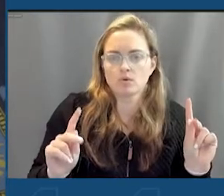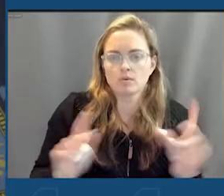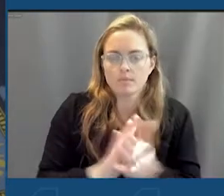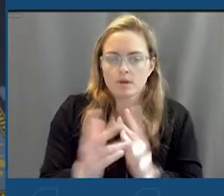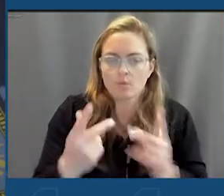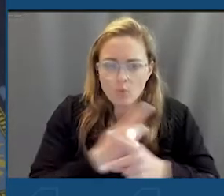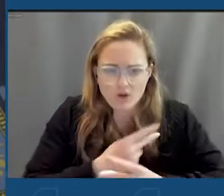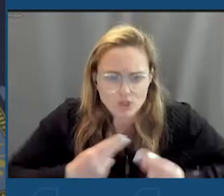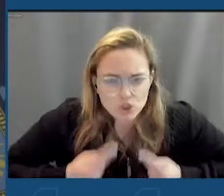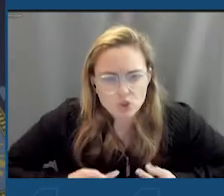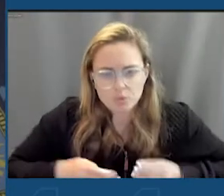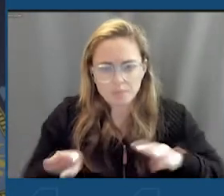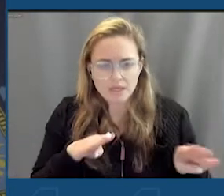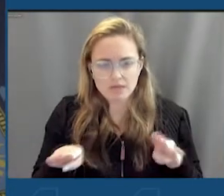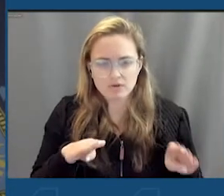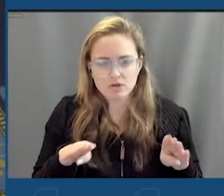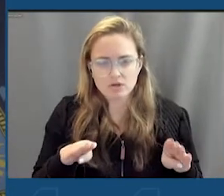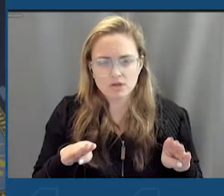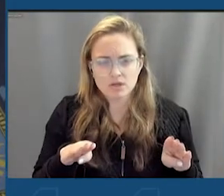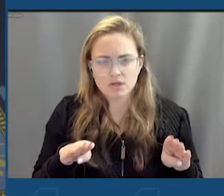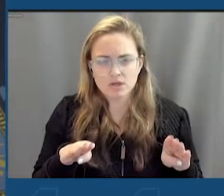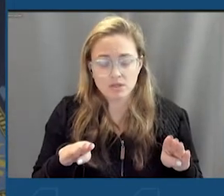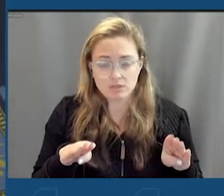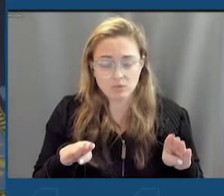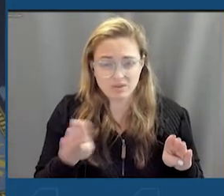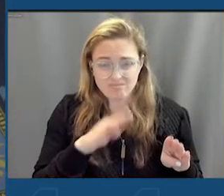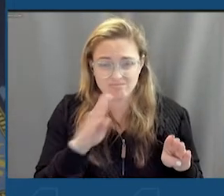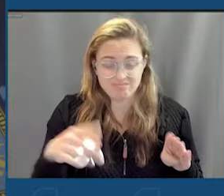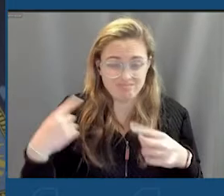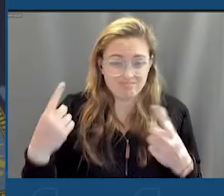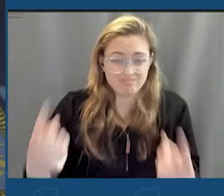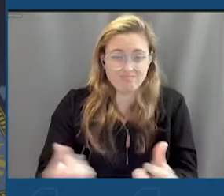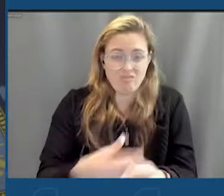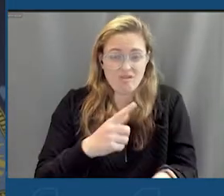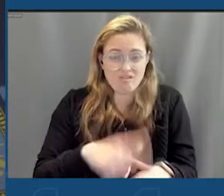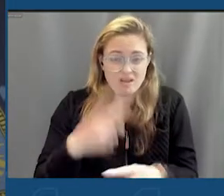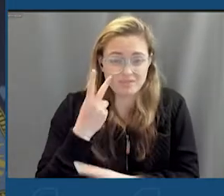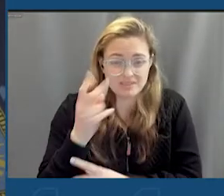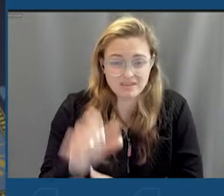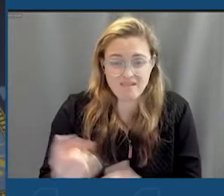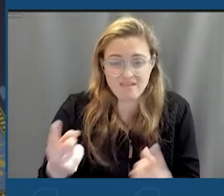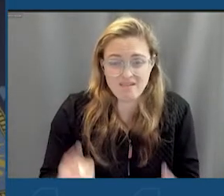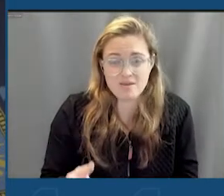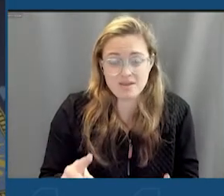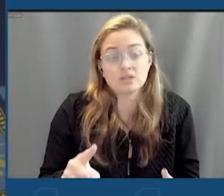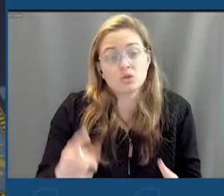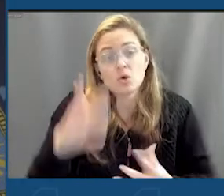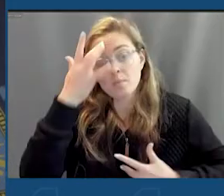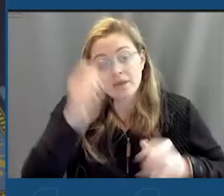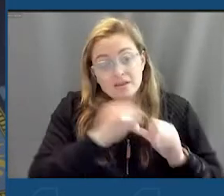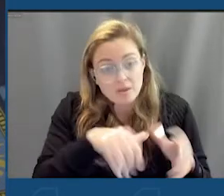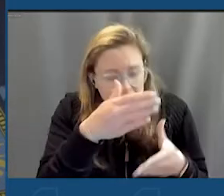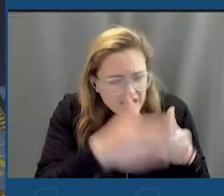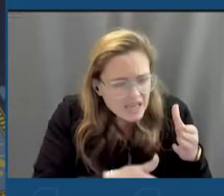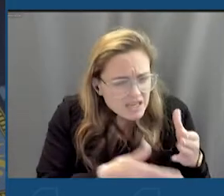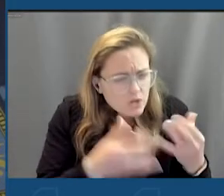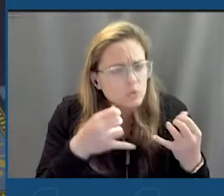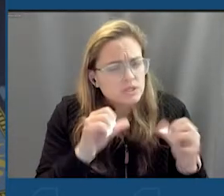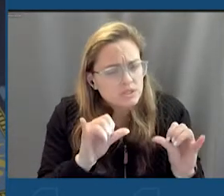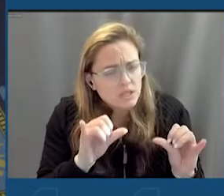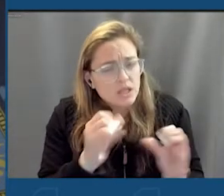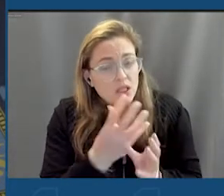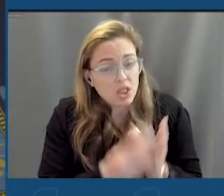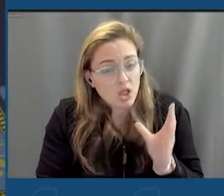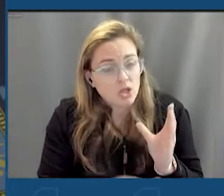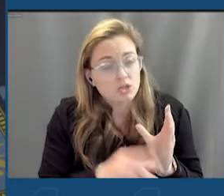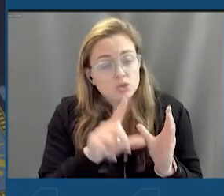behavior that we've not seen the likes of in many, many years. So as the pandemic is ending, although we still lost 20